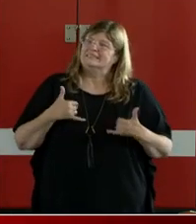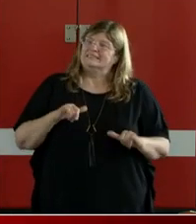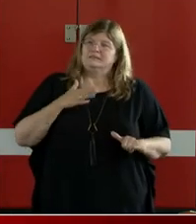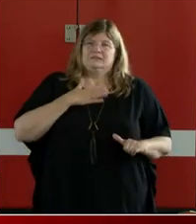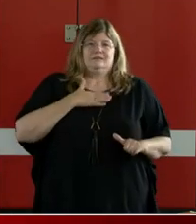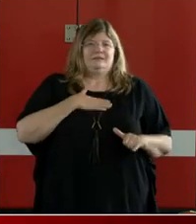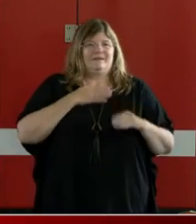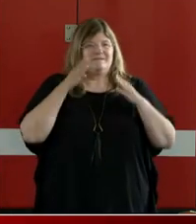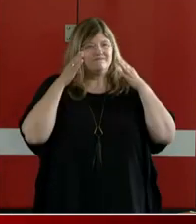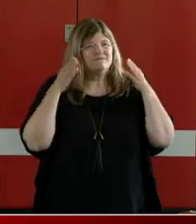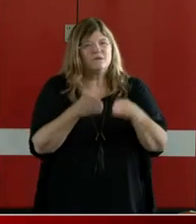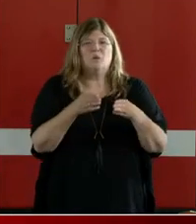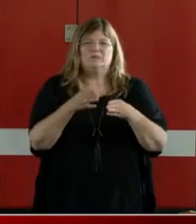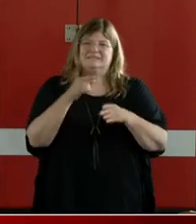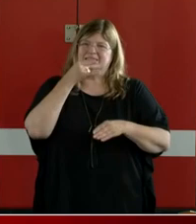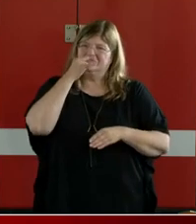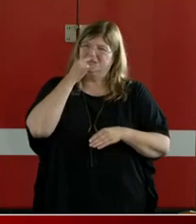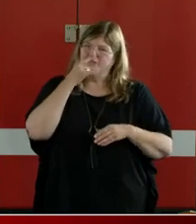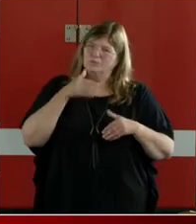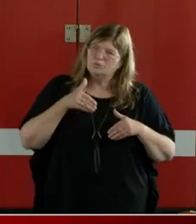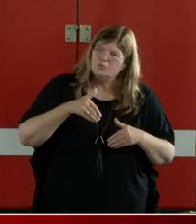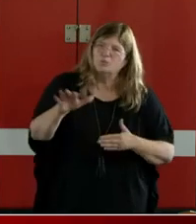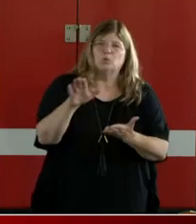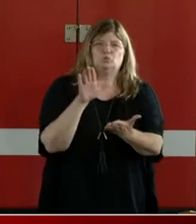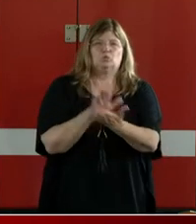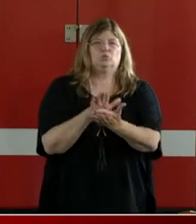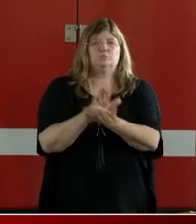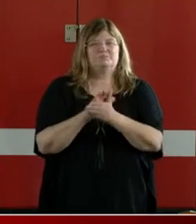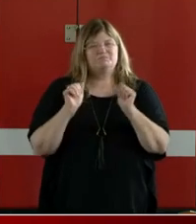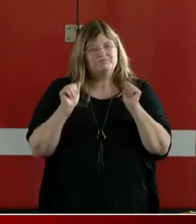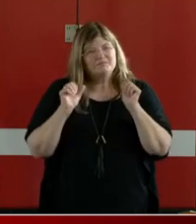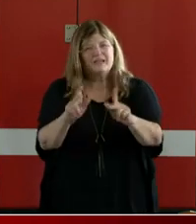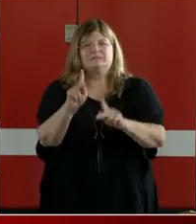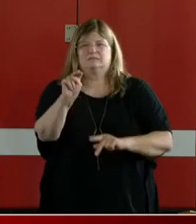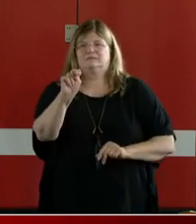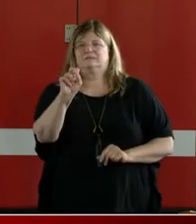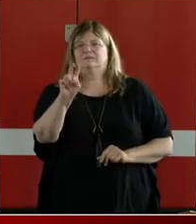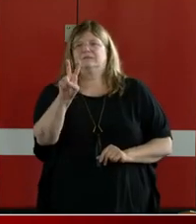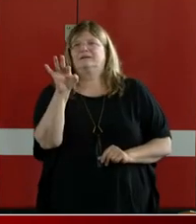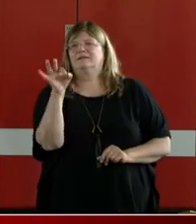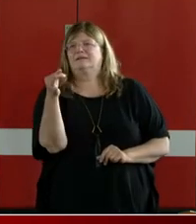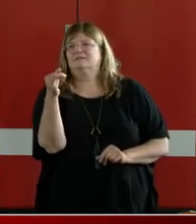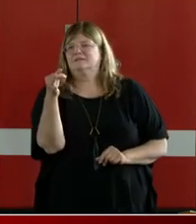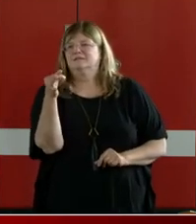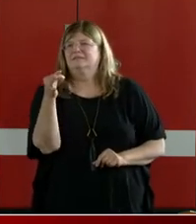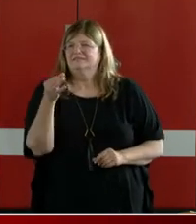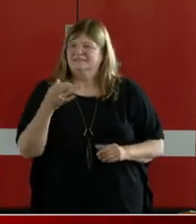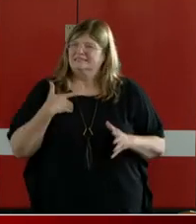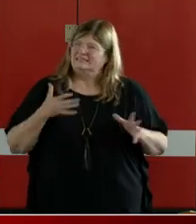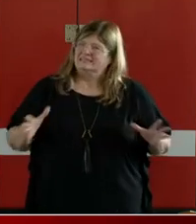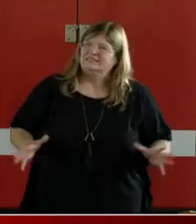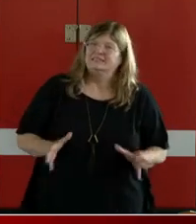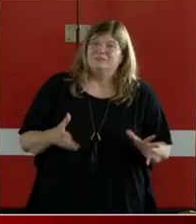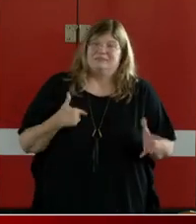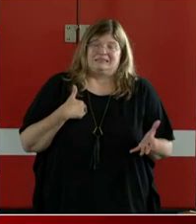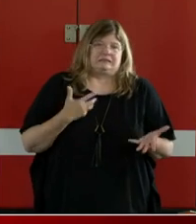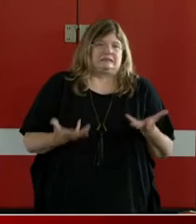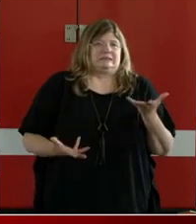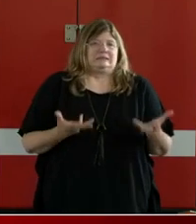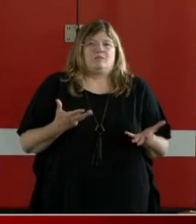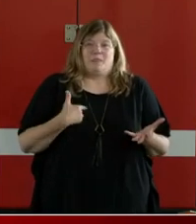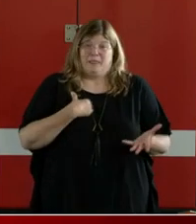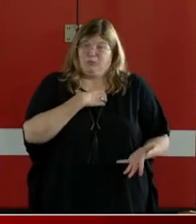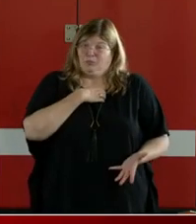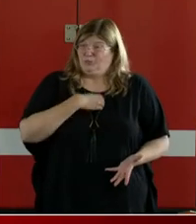9th. And we shouldn't expect life to go back to normal until kids are back in school.